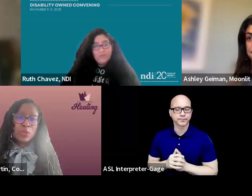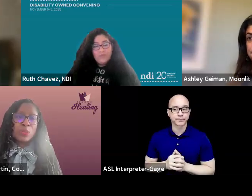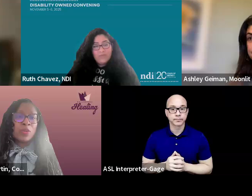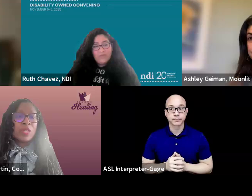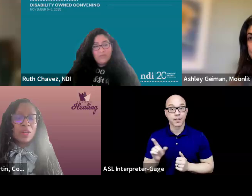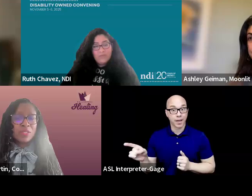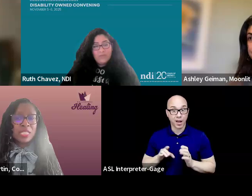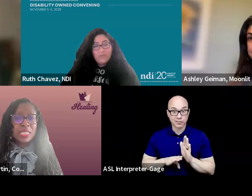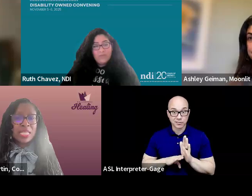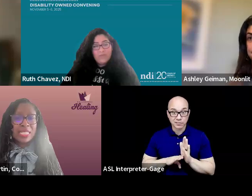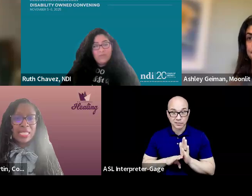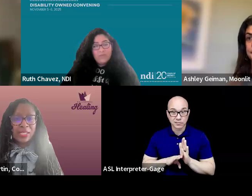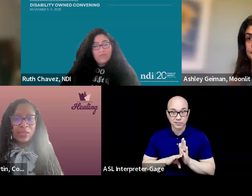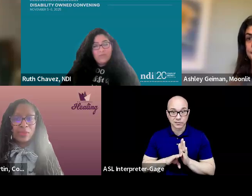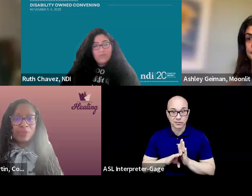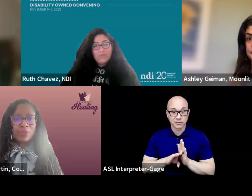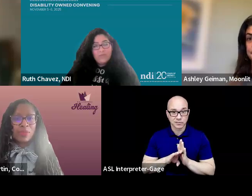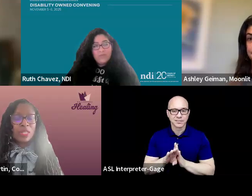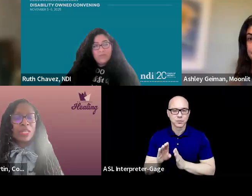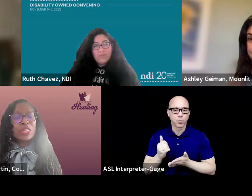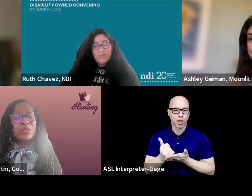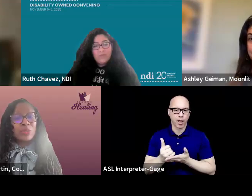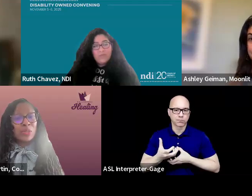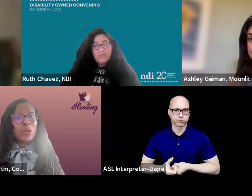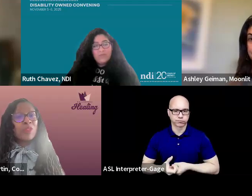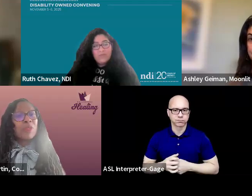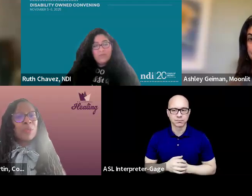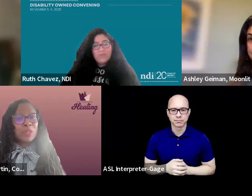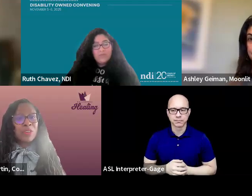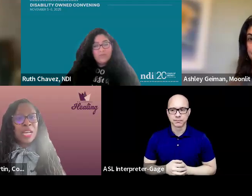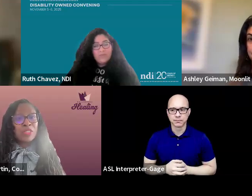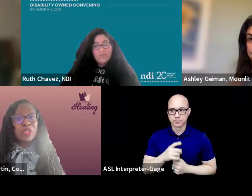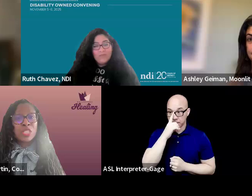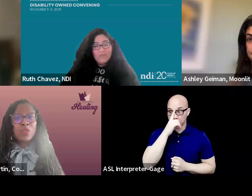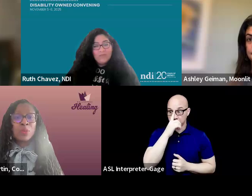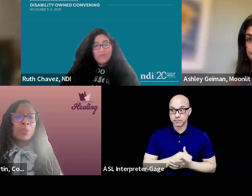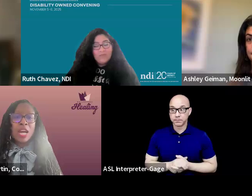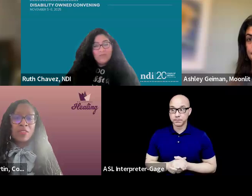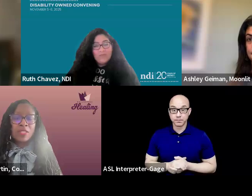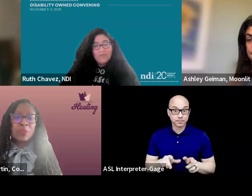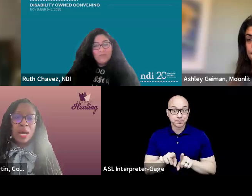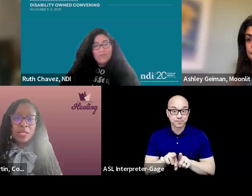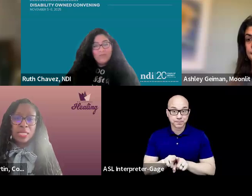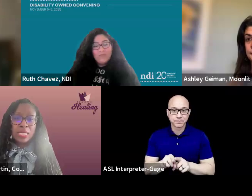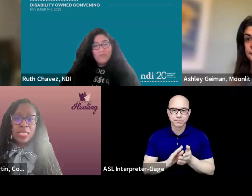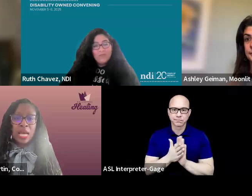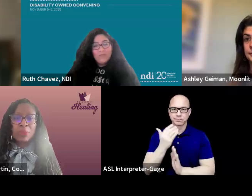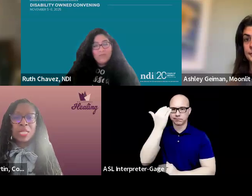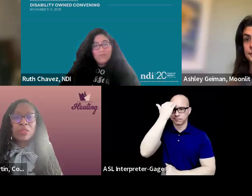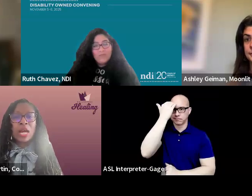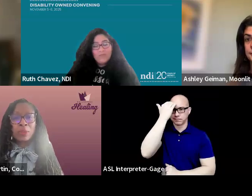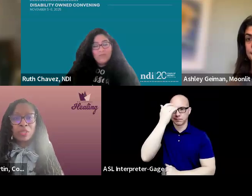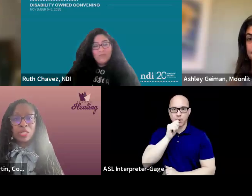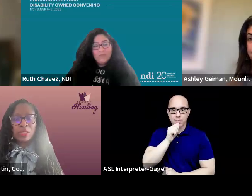you build both confidence and skill. Do familiarize yourself with privacy policies